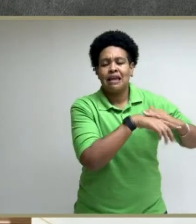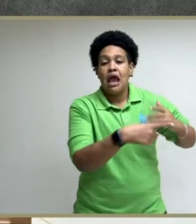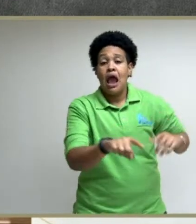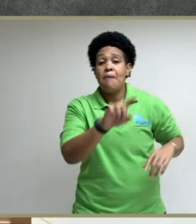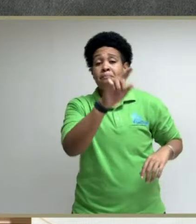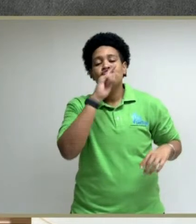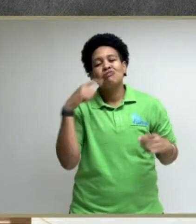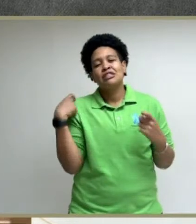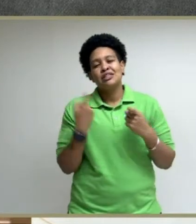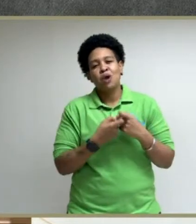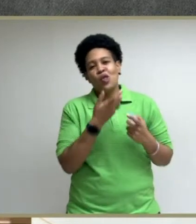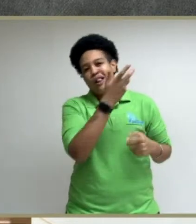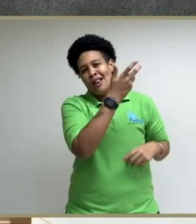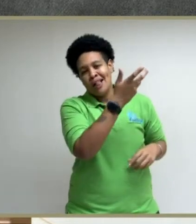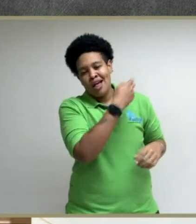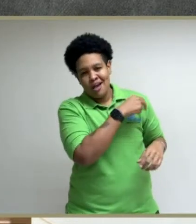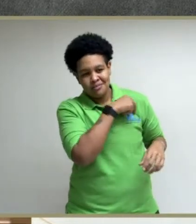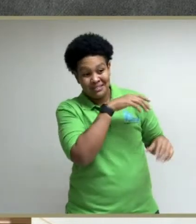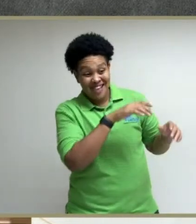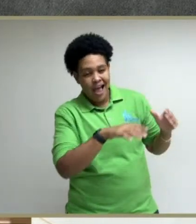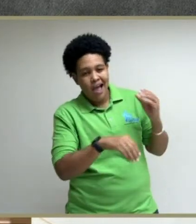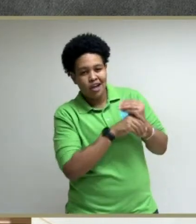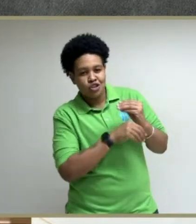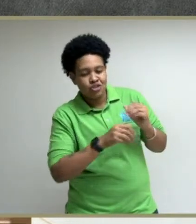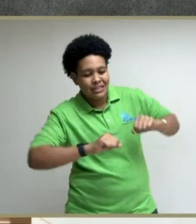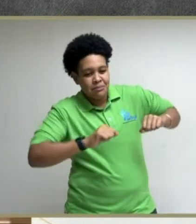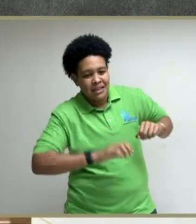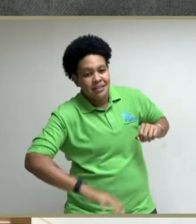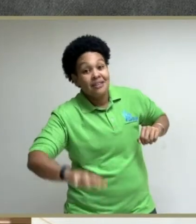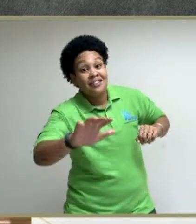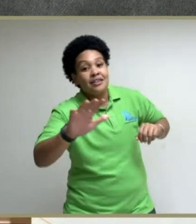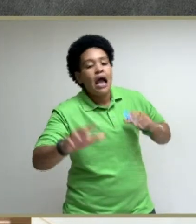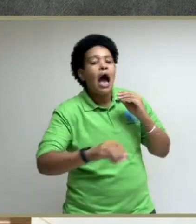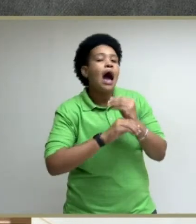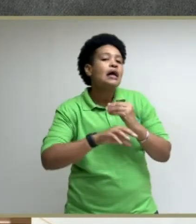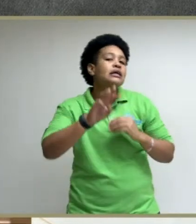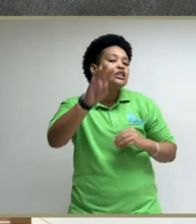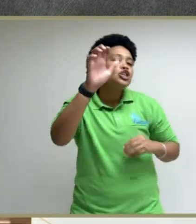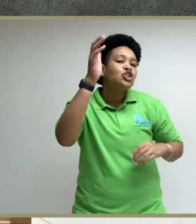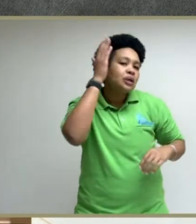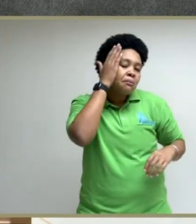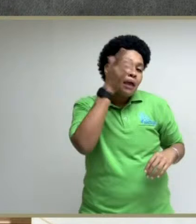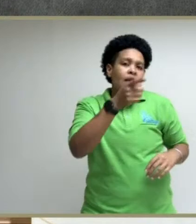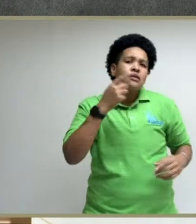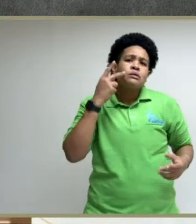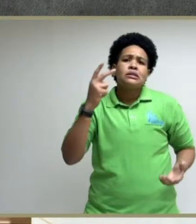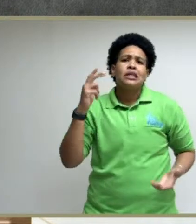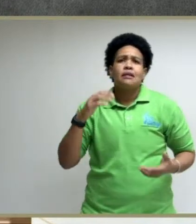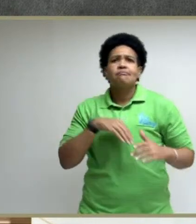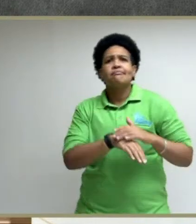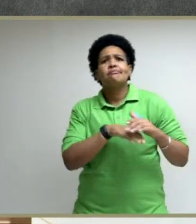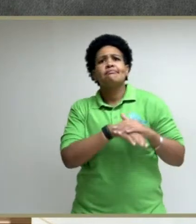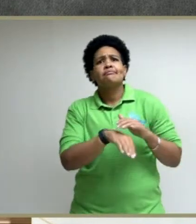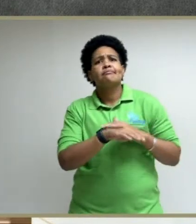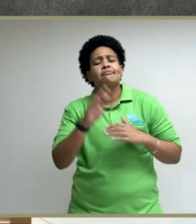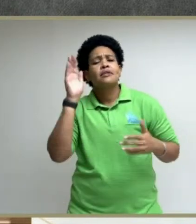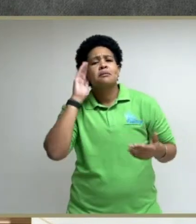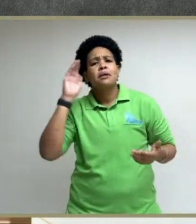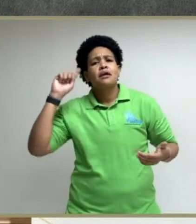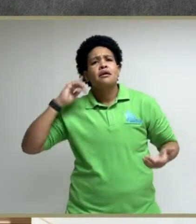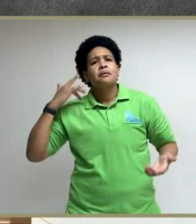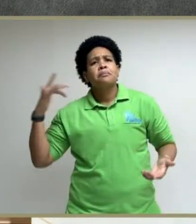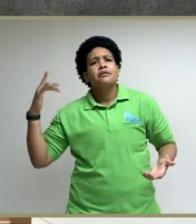600 beds. We would see, though, that the occupancy of those beds have been decreasing consistently since the beginning